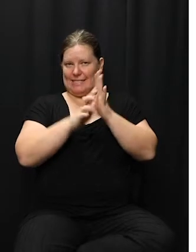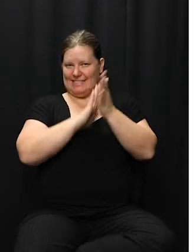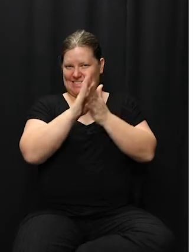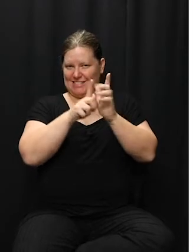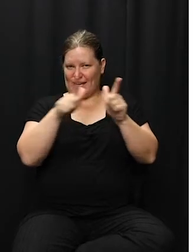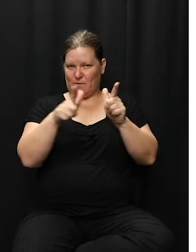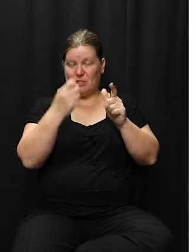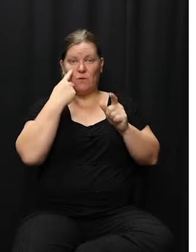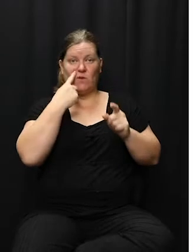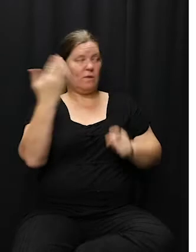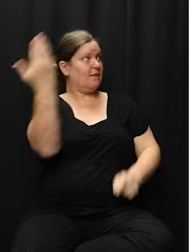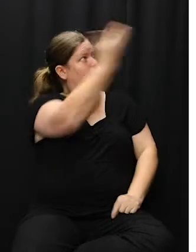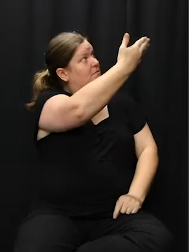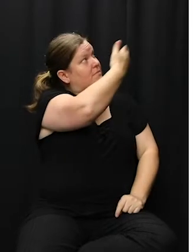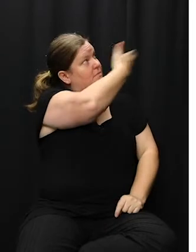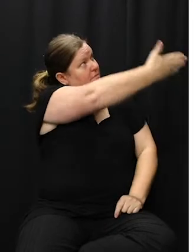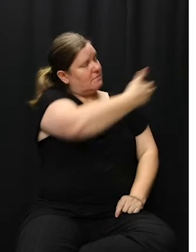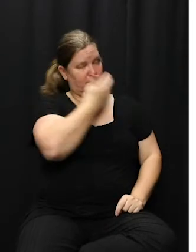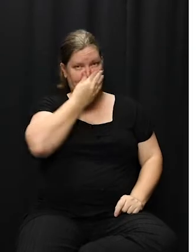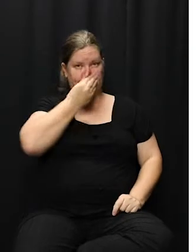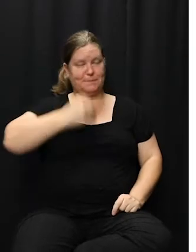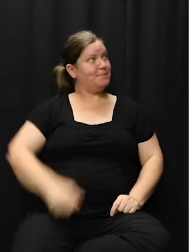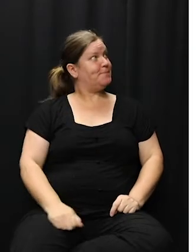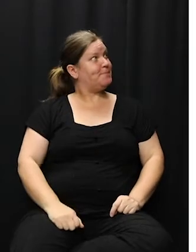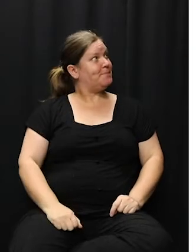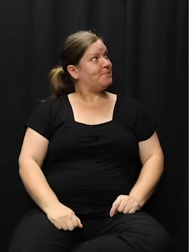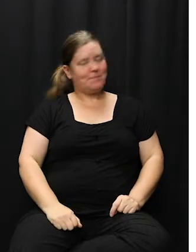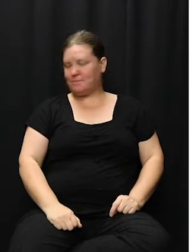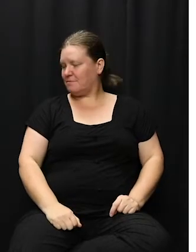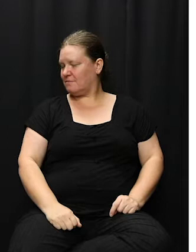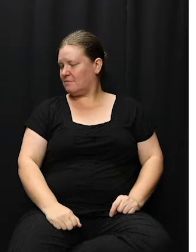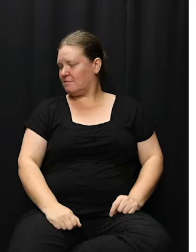So I just want to talk about iconicity briefly. If you have a look at this slide,